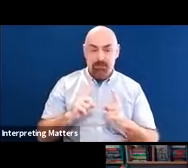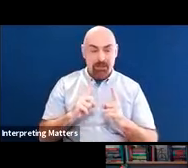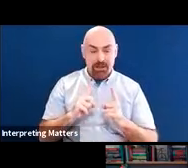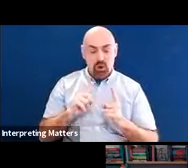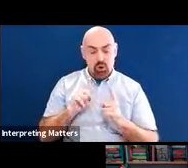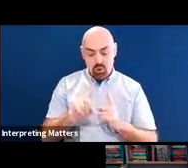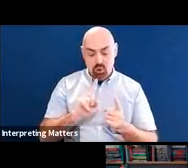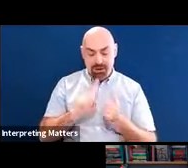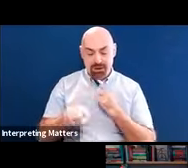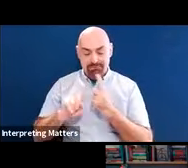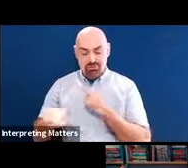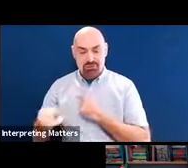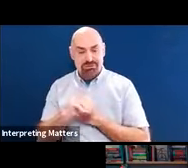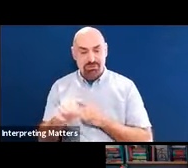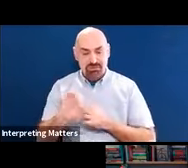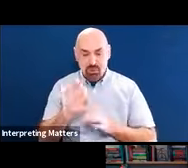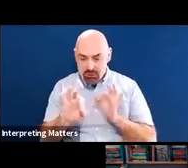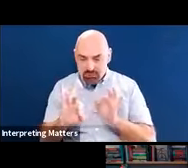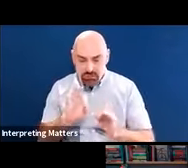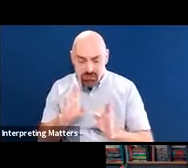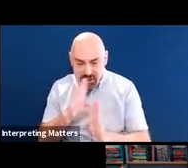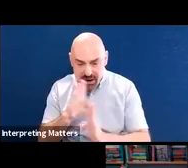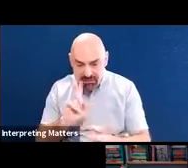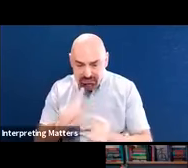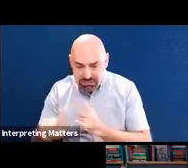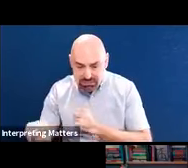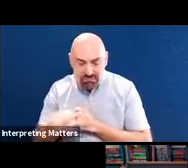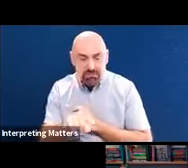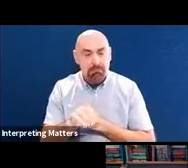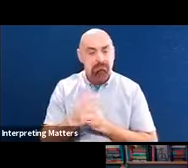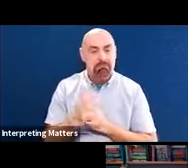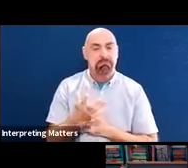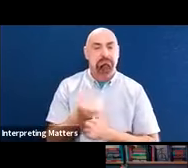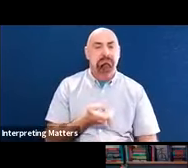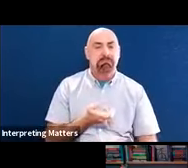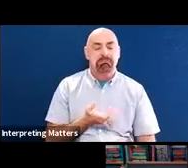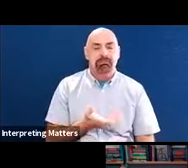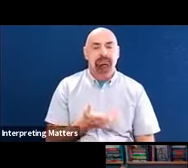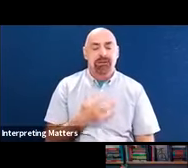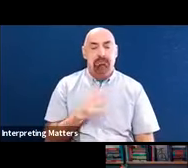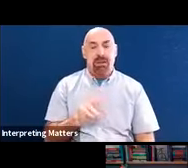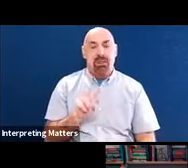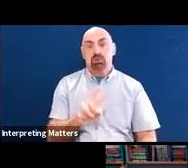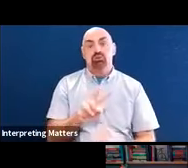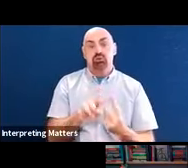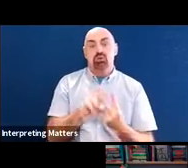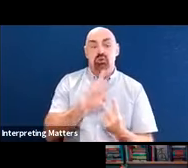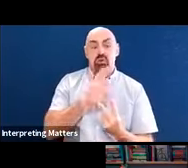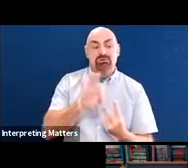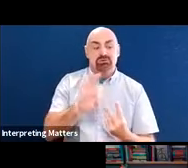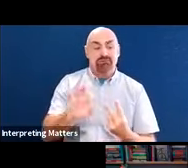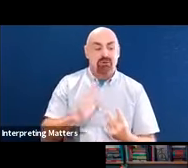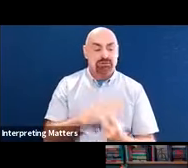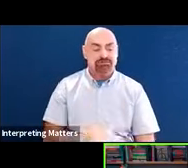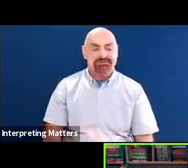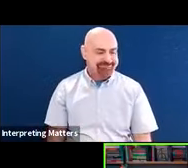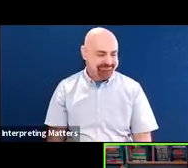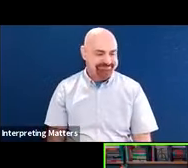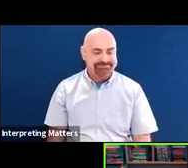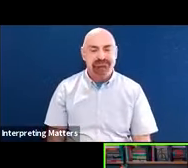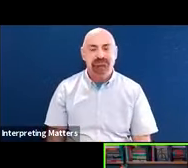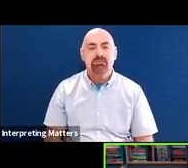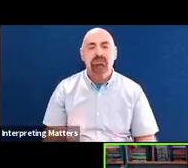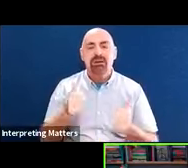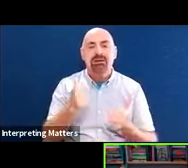perhaps that's also of interest to the other listeners. So let's start with that and then we'll move on. Okay, great,